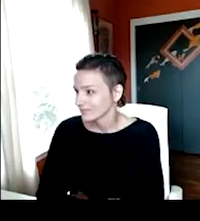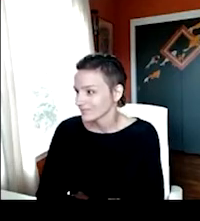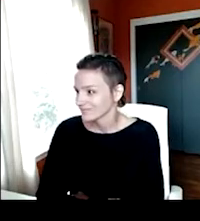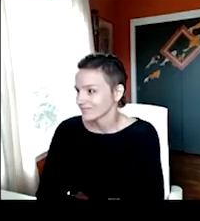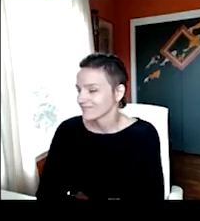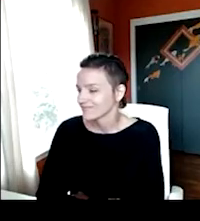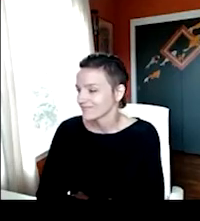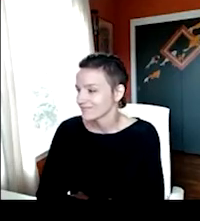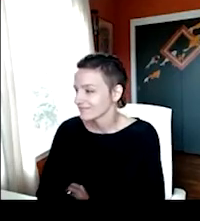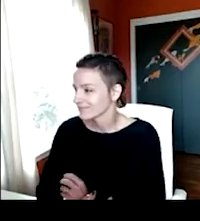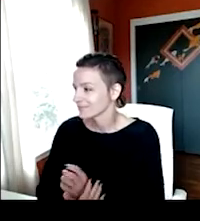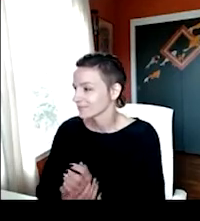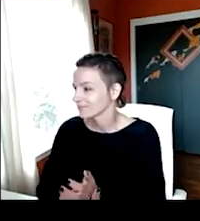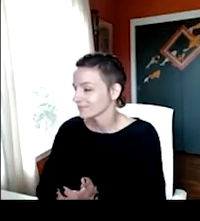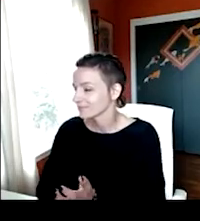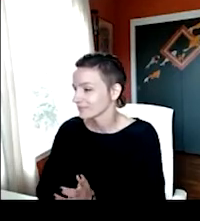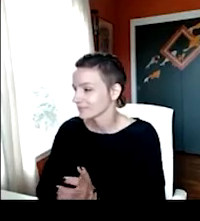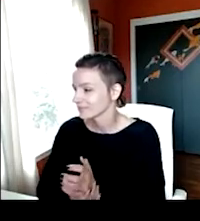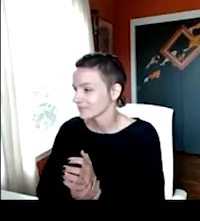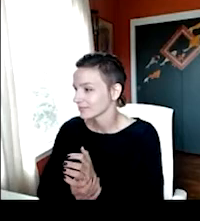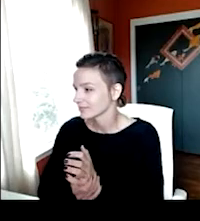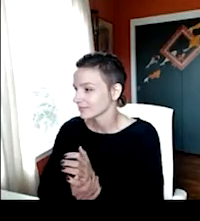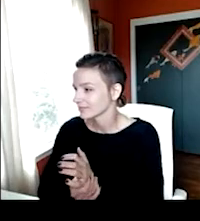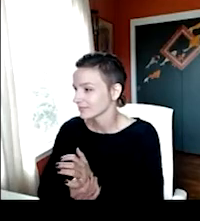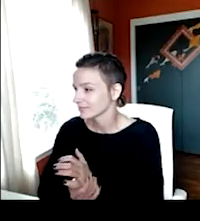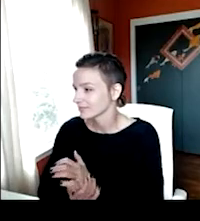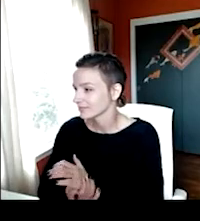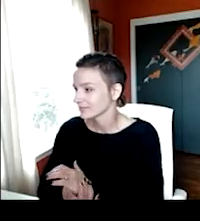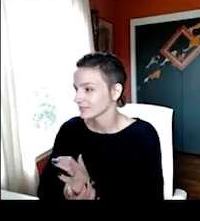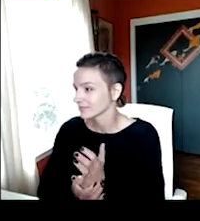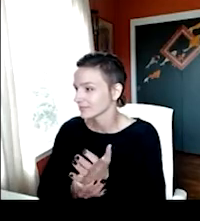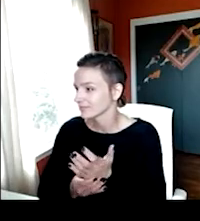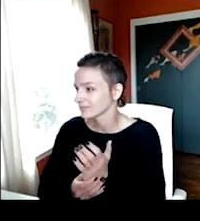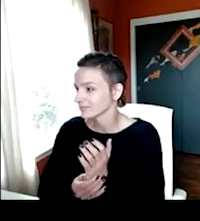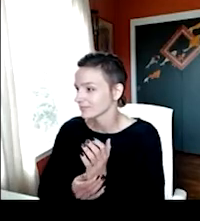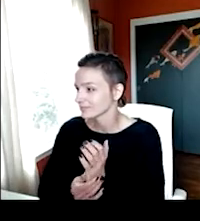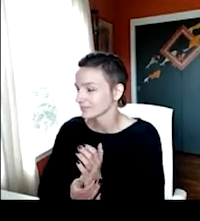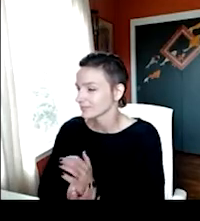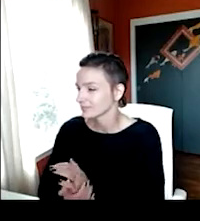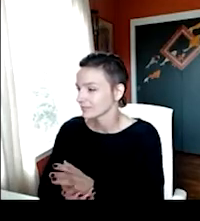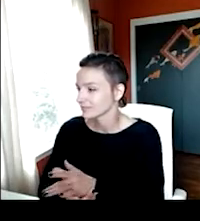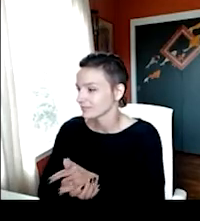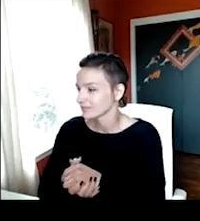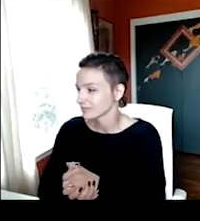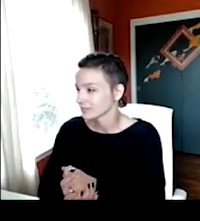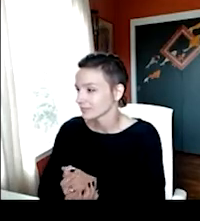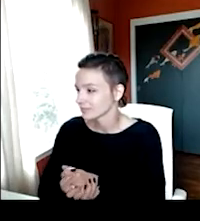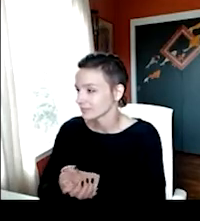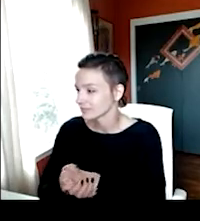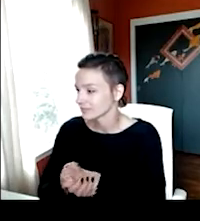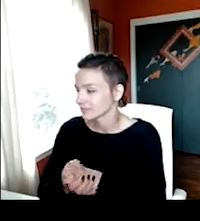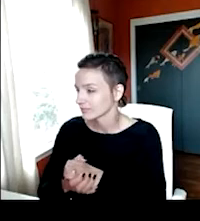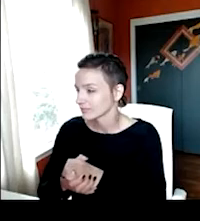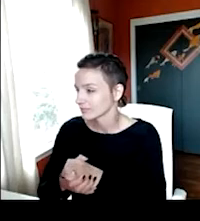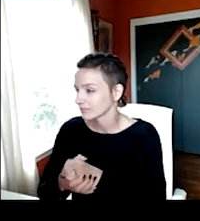know. In fact, we actually had a similar situation. This year, we had a cybersecurity summer camp that we do every